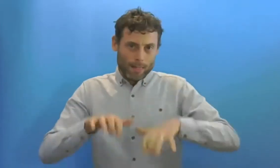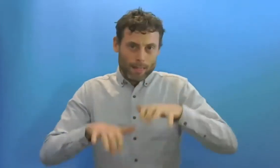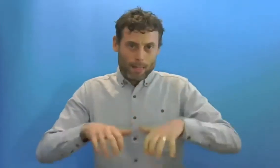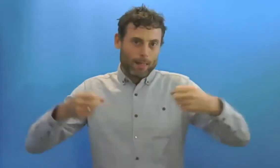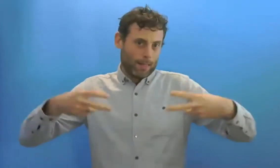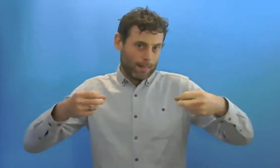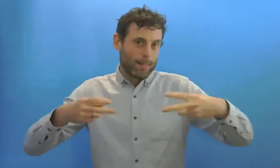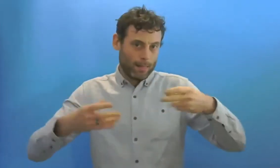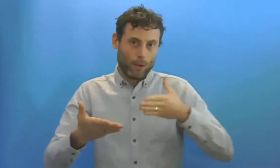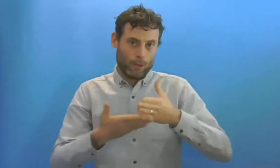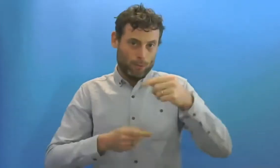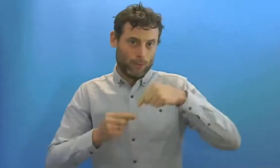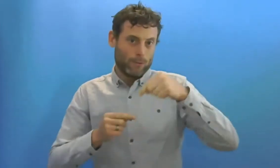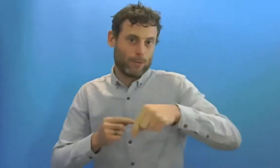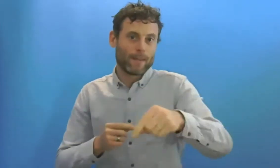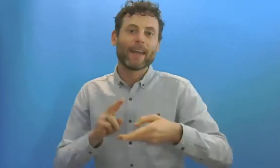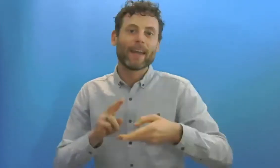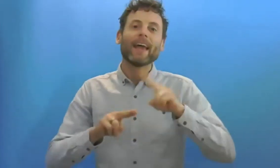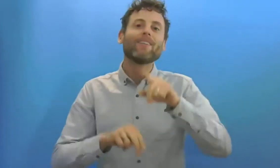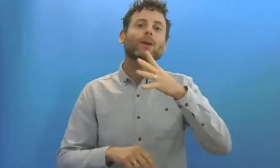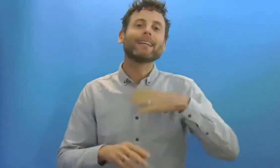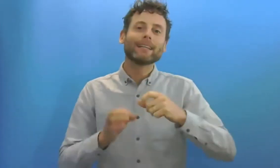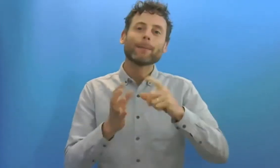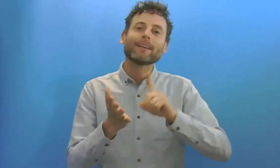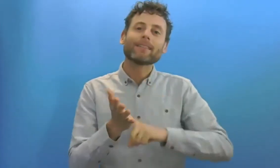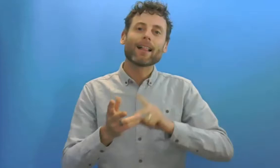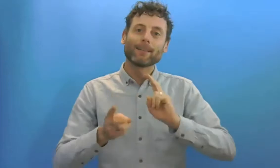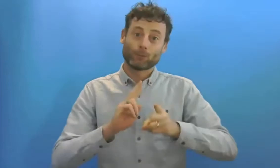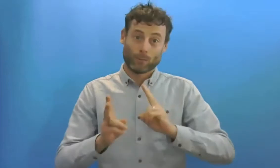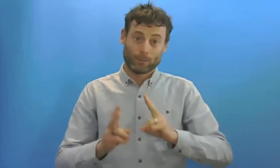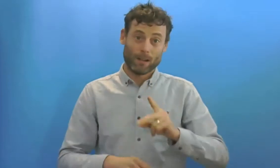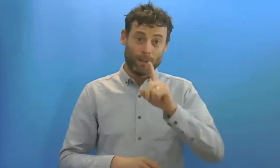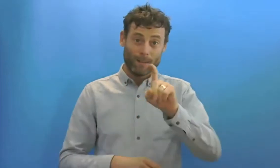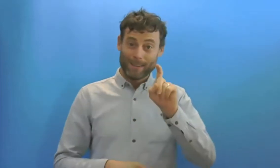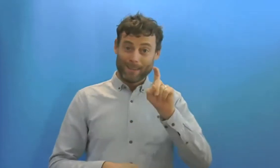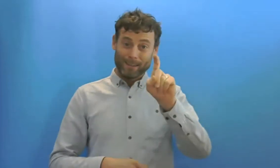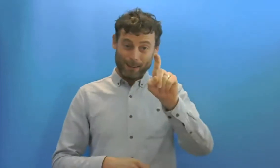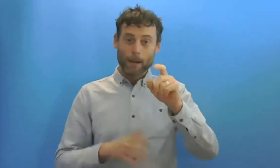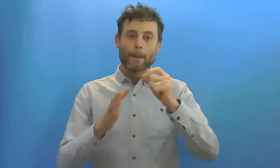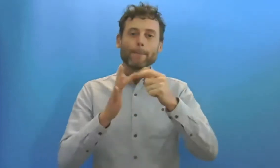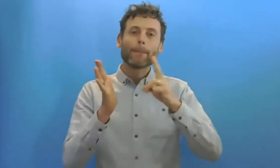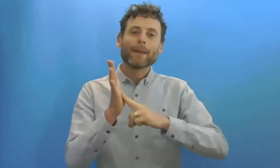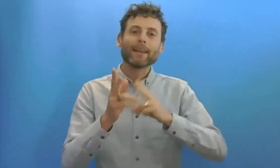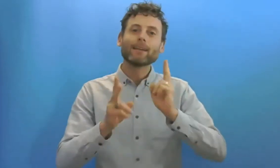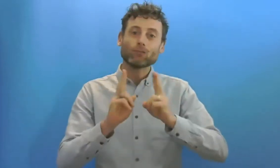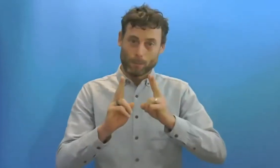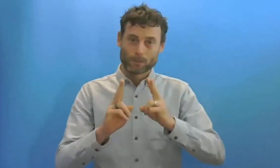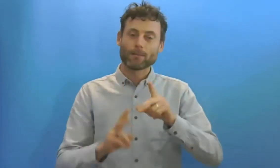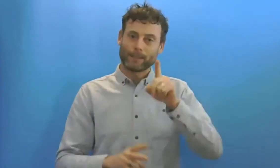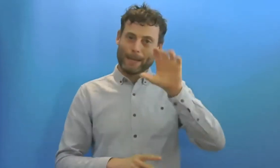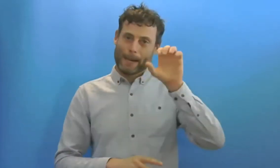If you require British Sign Language interpretation, please pin the interpreter to your screen for live